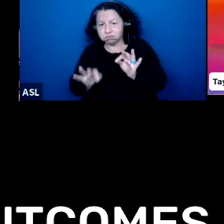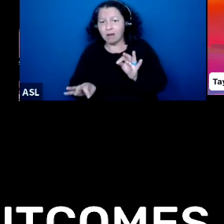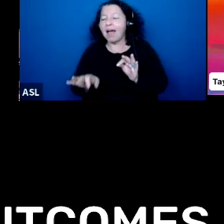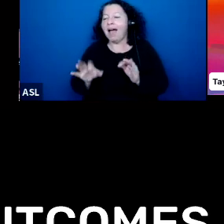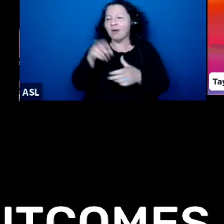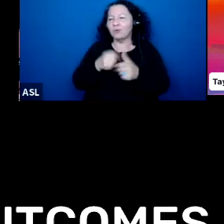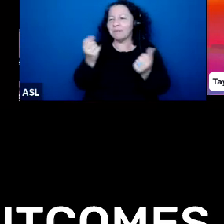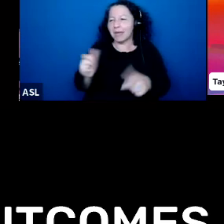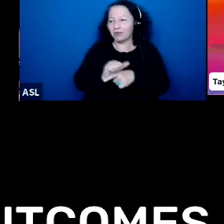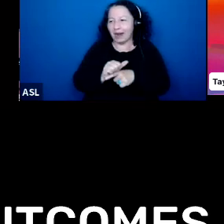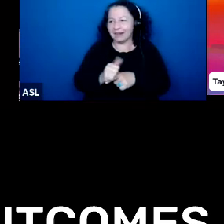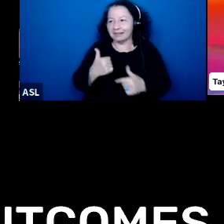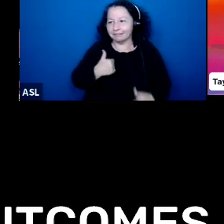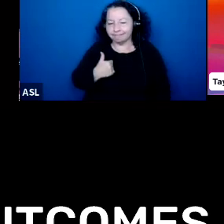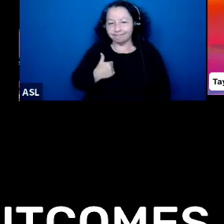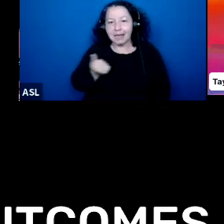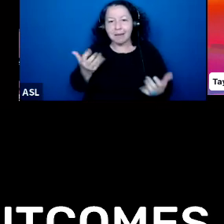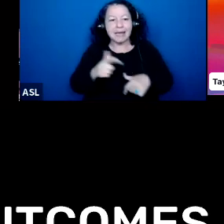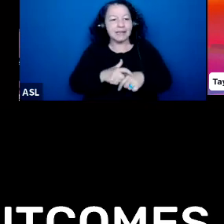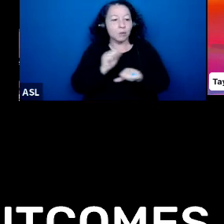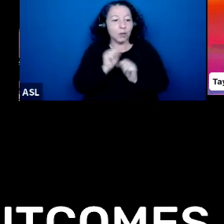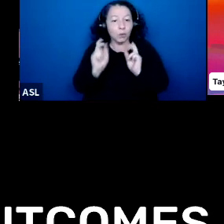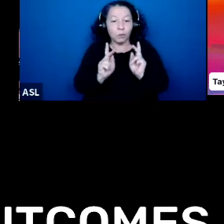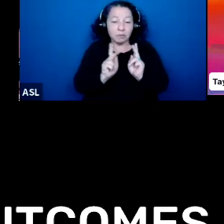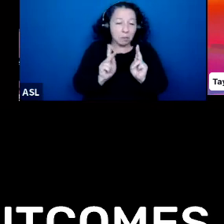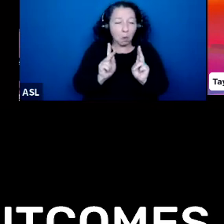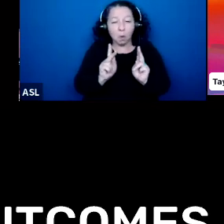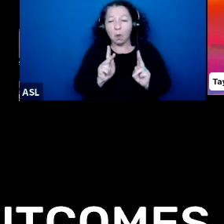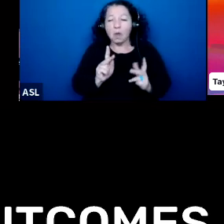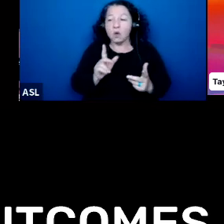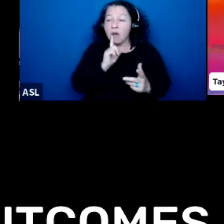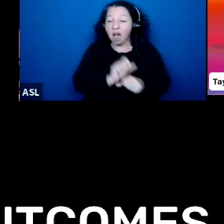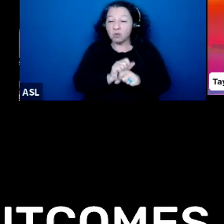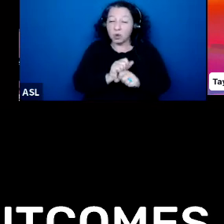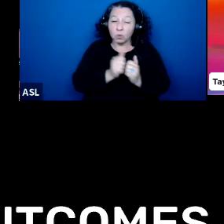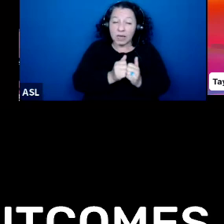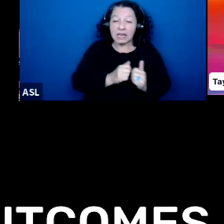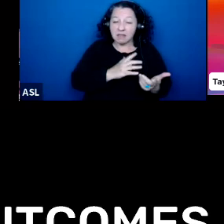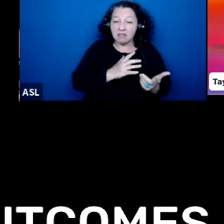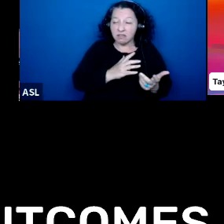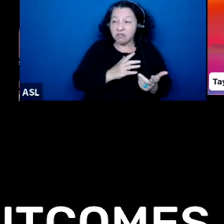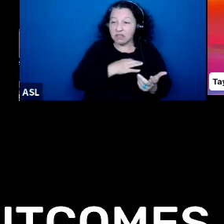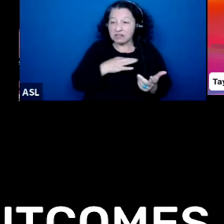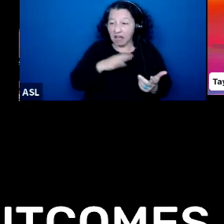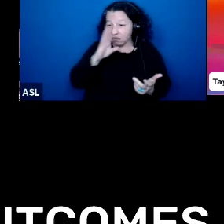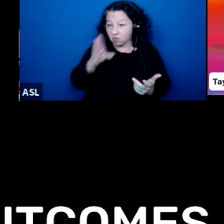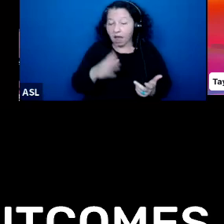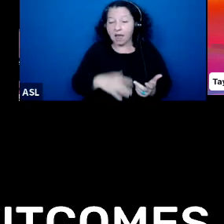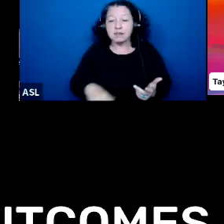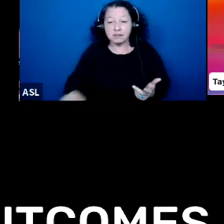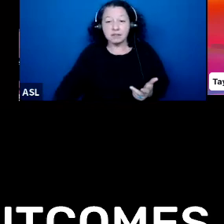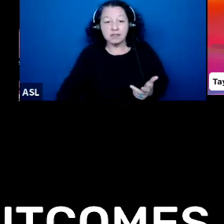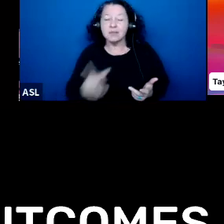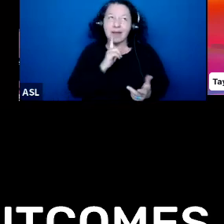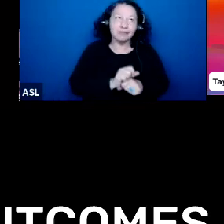that I put in a lot of my trainings because many times when I'm working with frontline staff, they'll say, "This sounds really good, but I can't